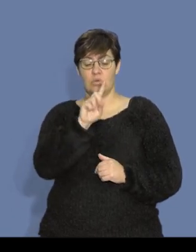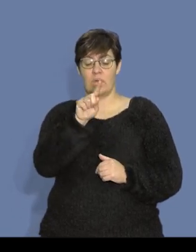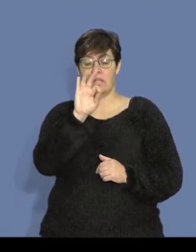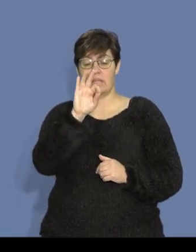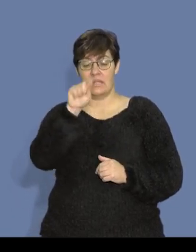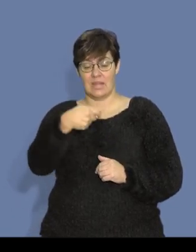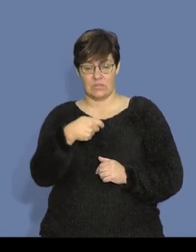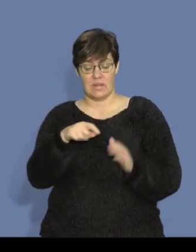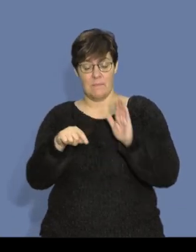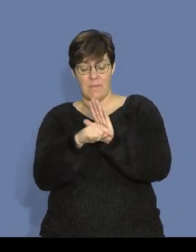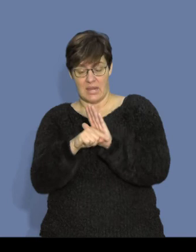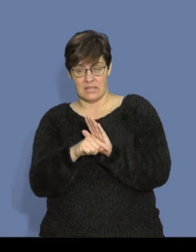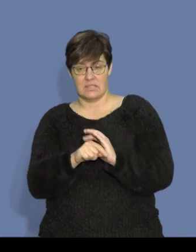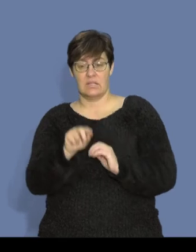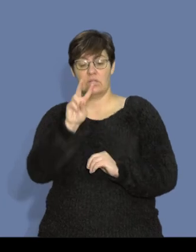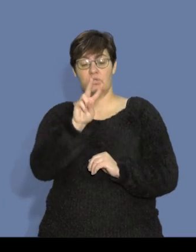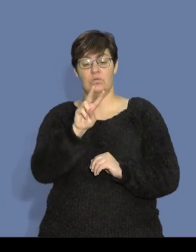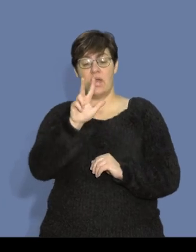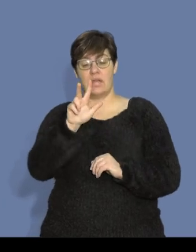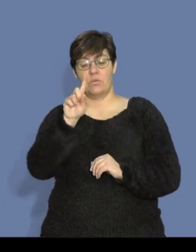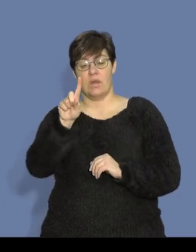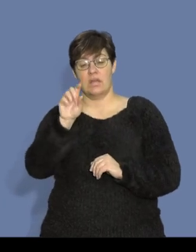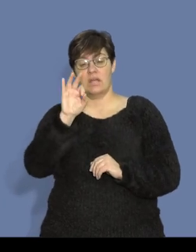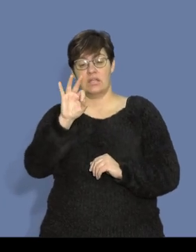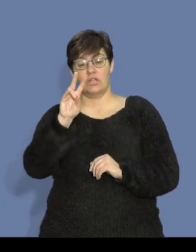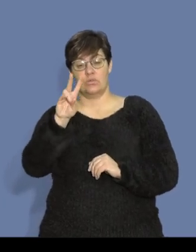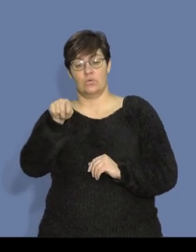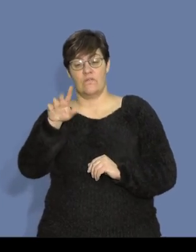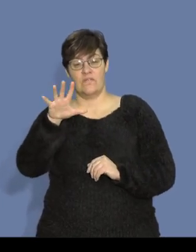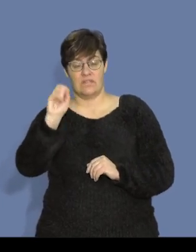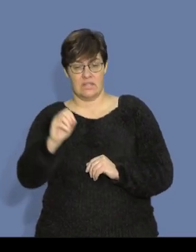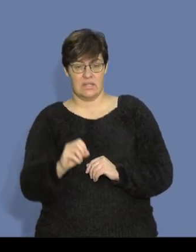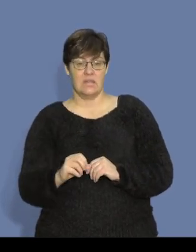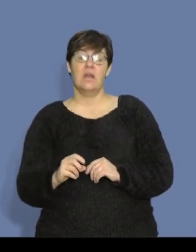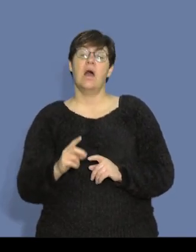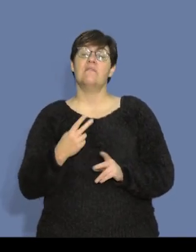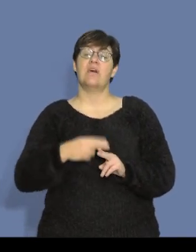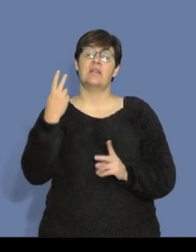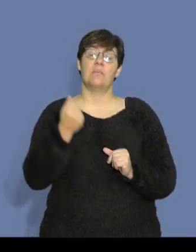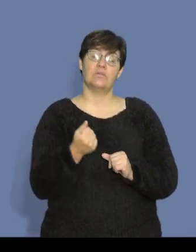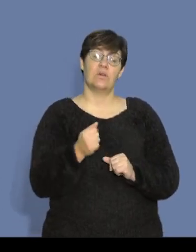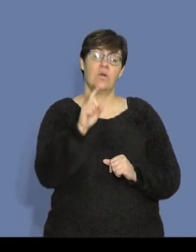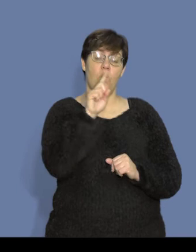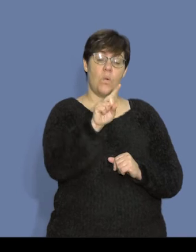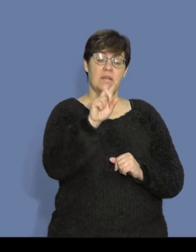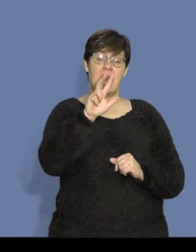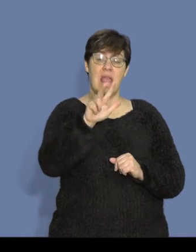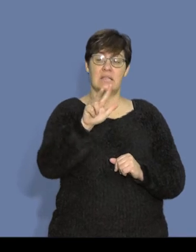It's your 213,000 minus the 2813,250 to give you a final figure